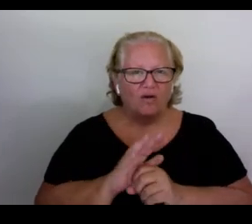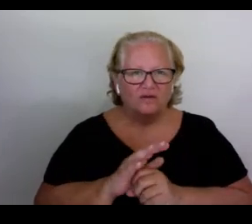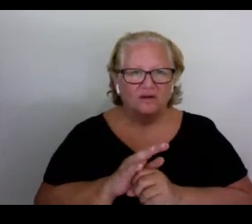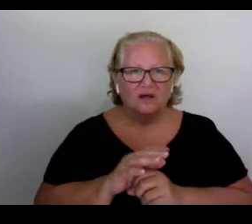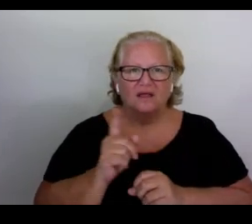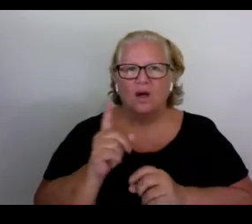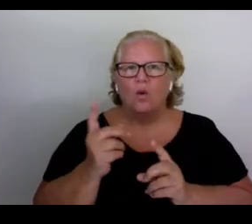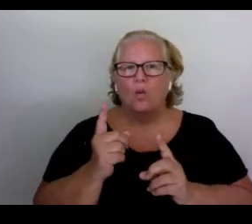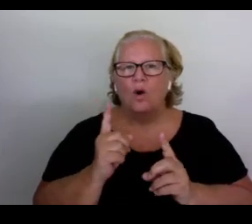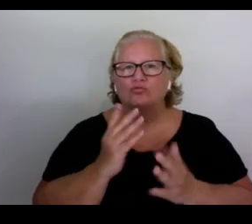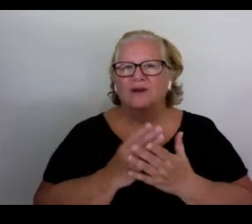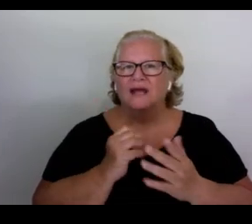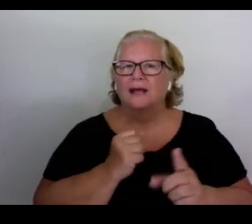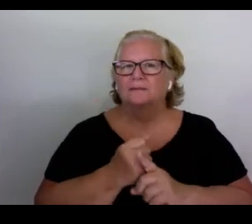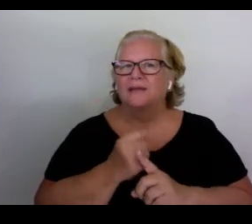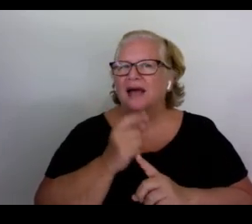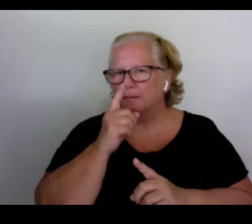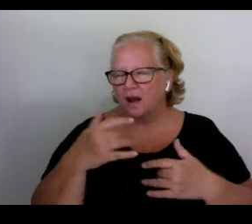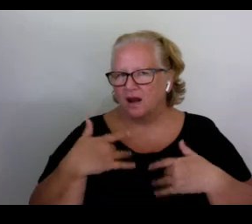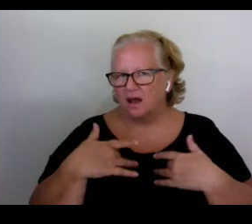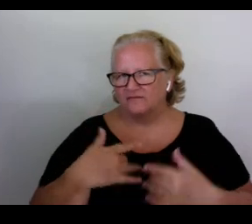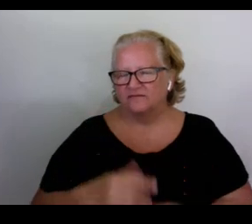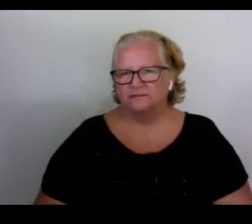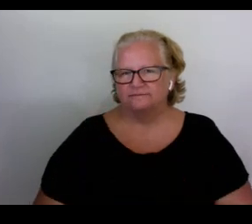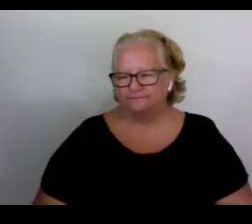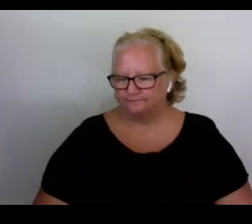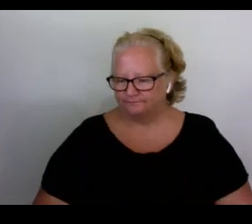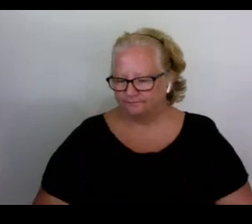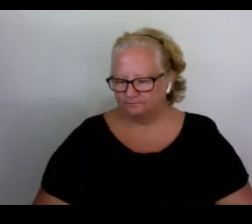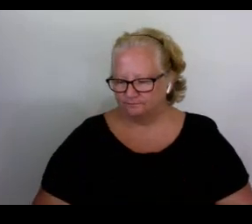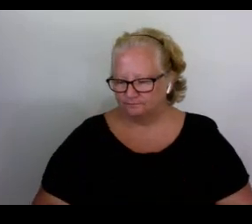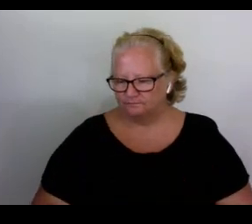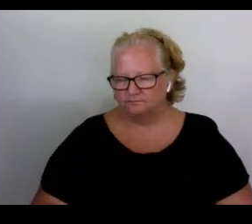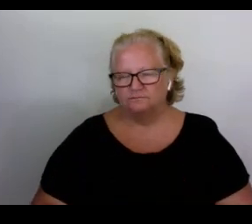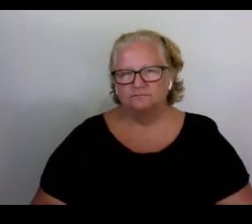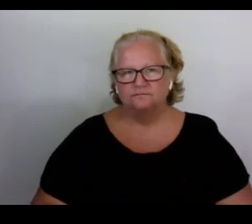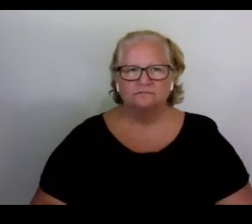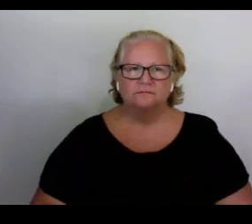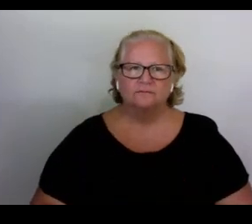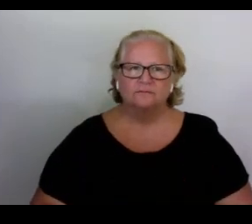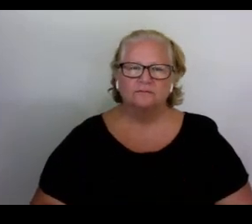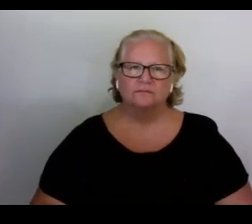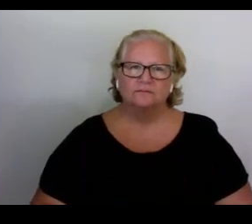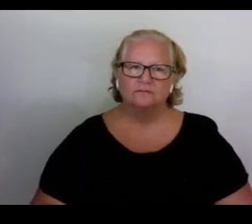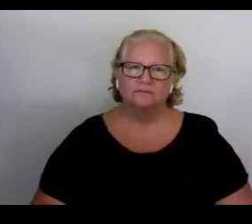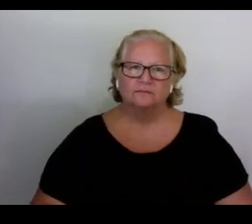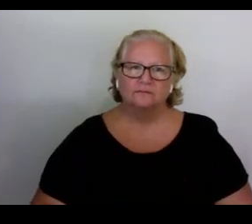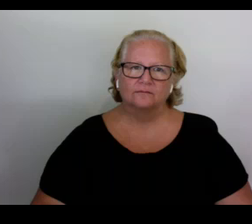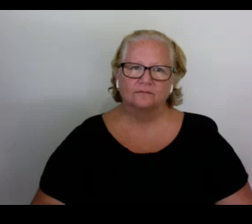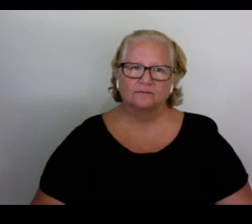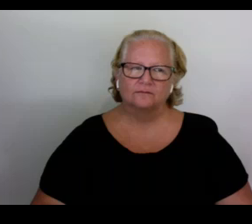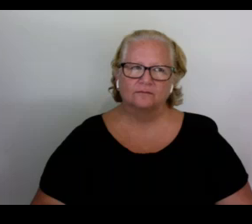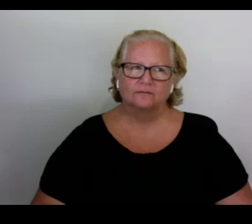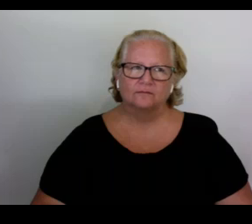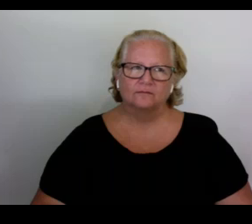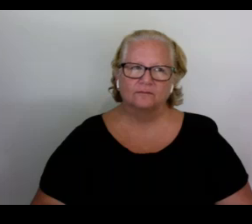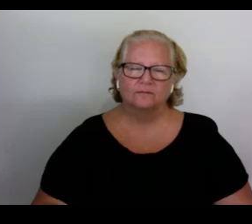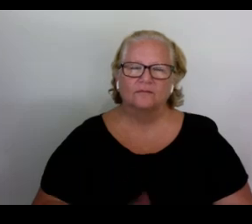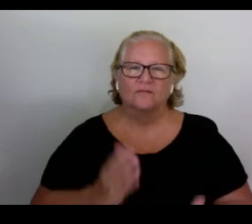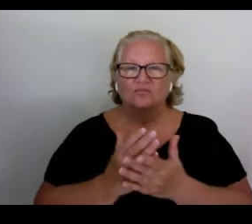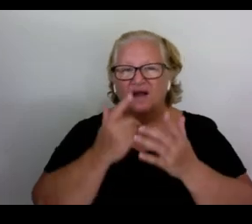making people very difficult, because there's a lot of people, I find it very unfortunate. There's a lot of people doing very